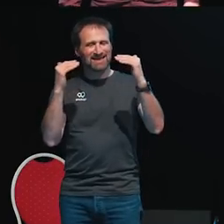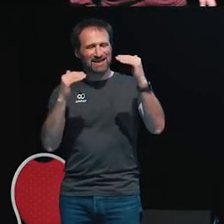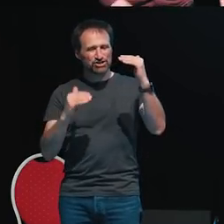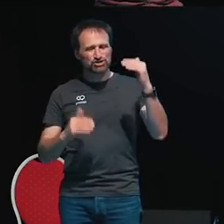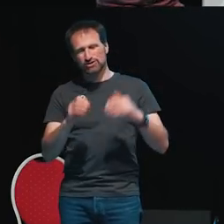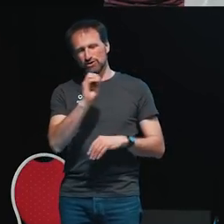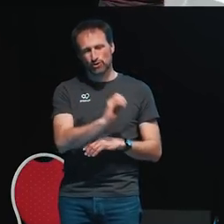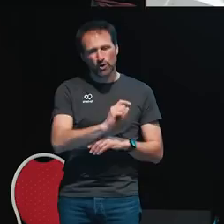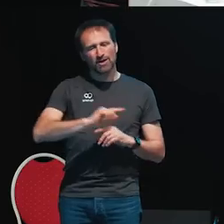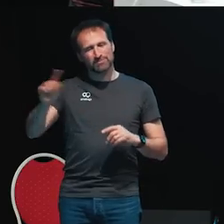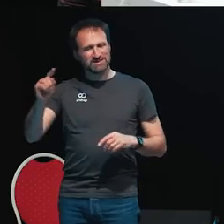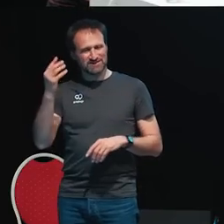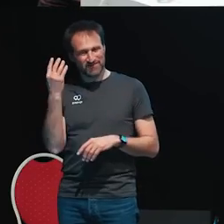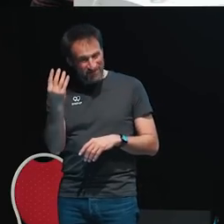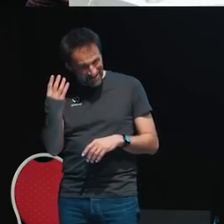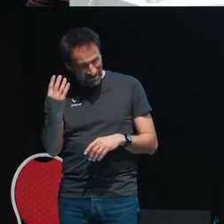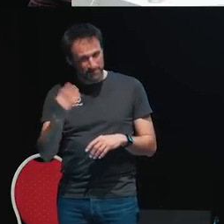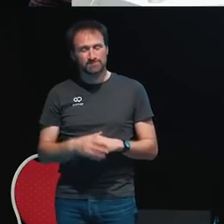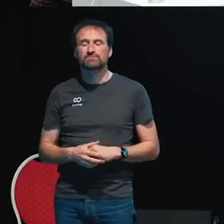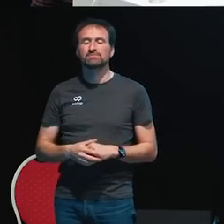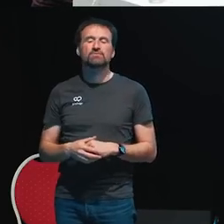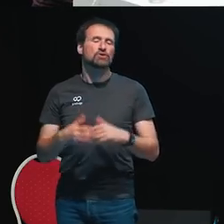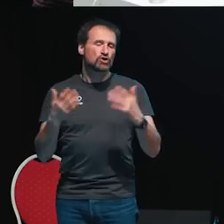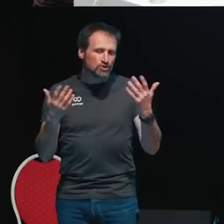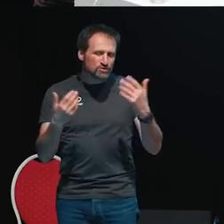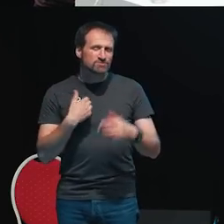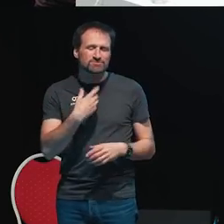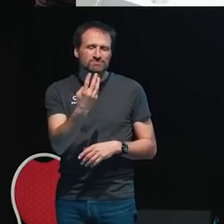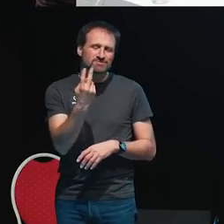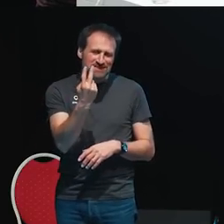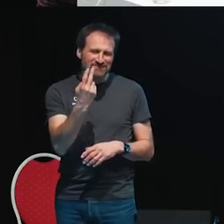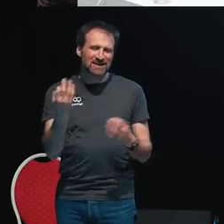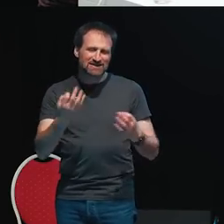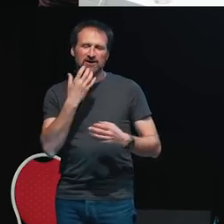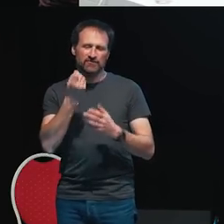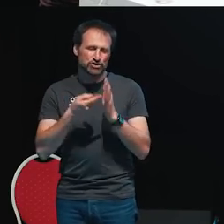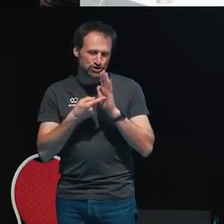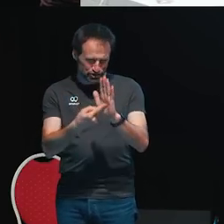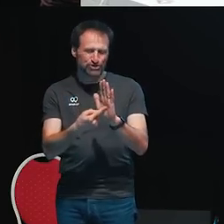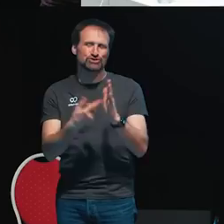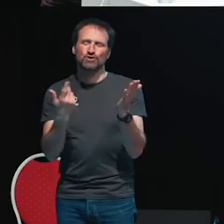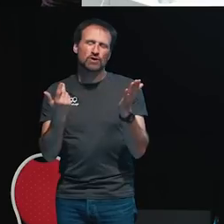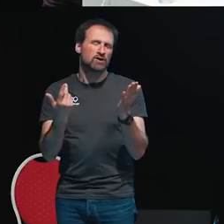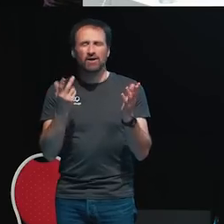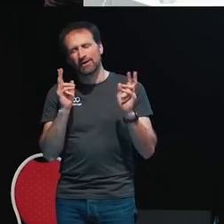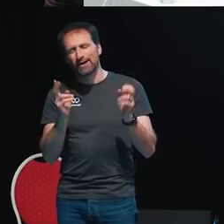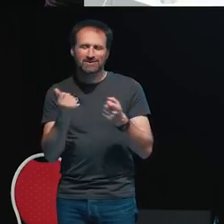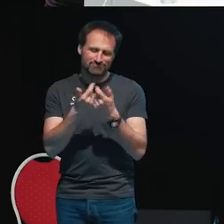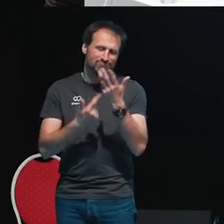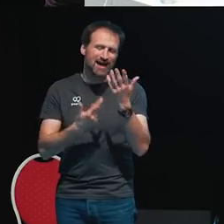0 to 4. And two things I'd like to point out is, or well, actually